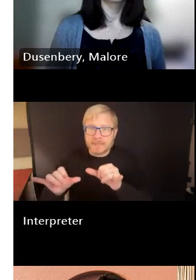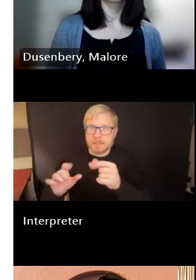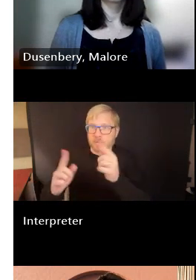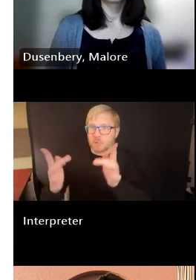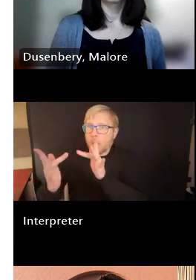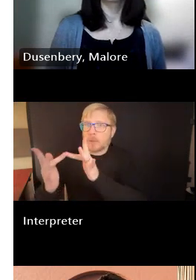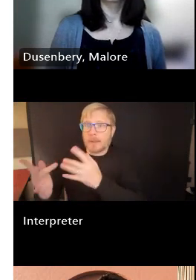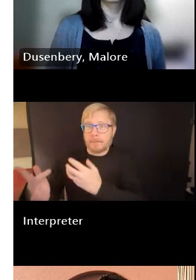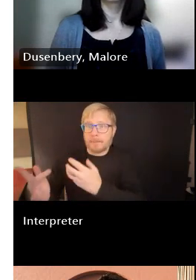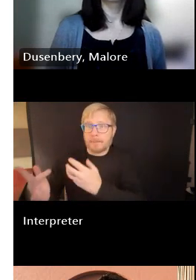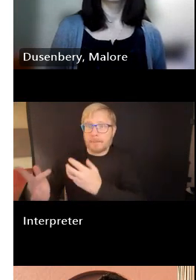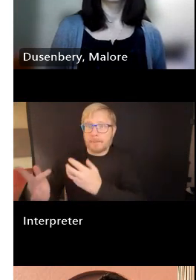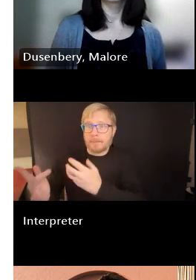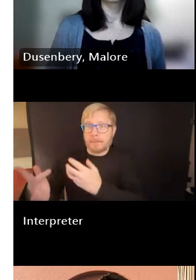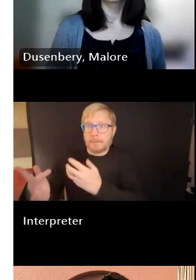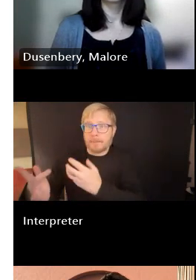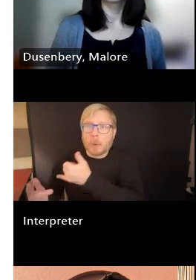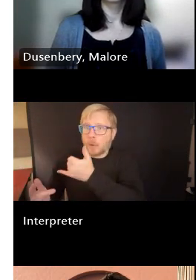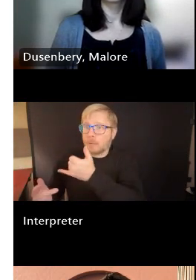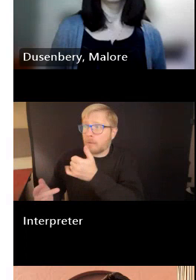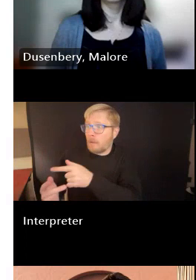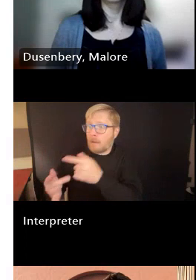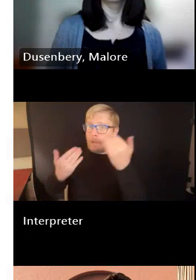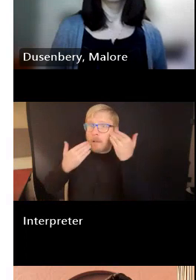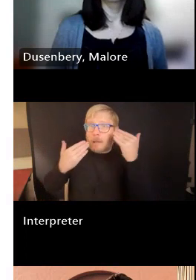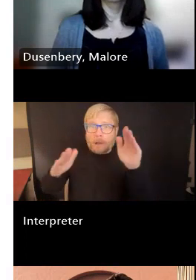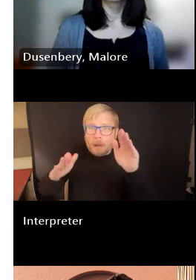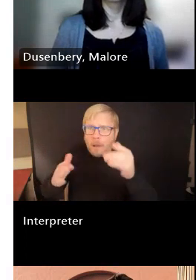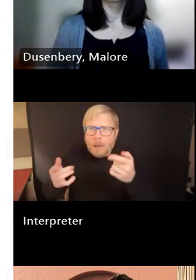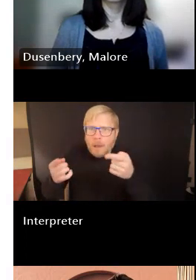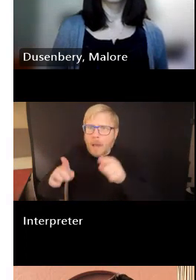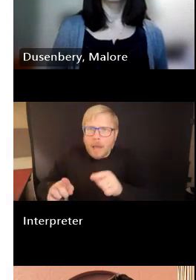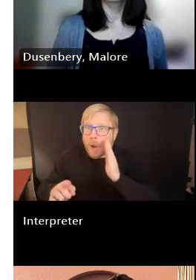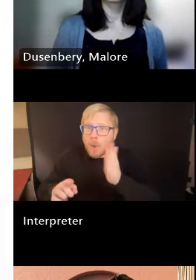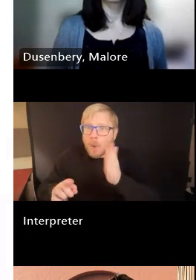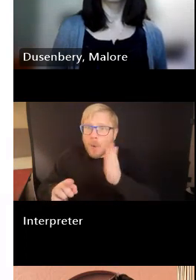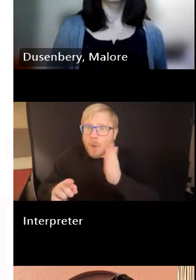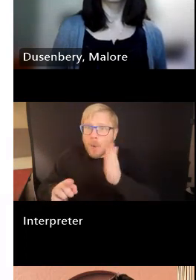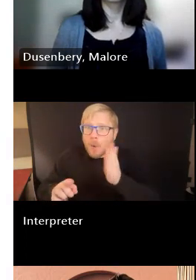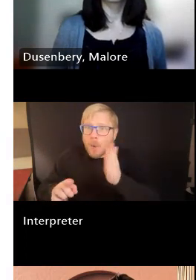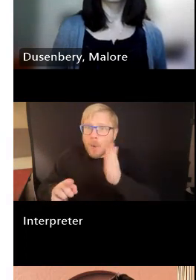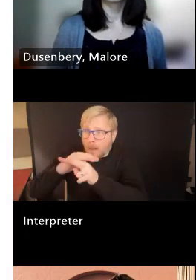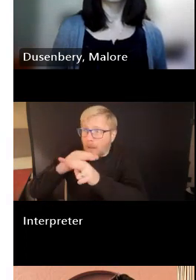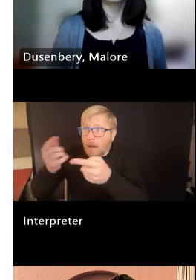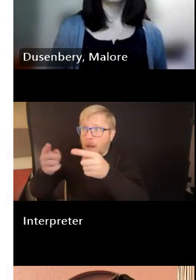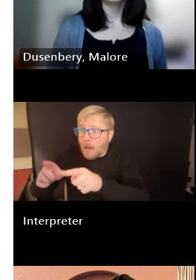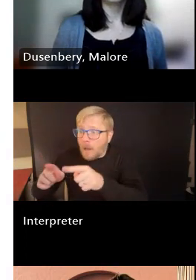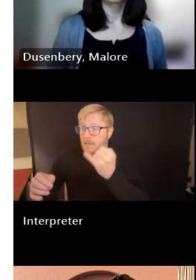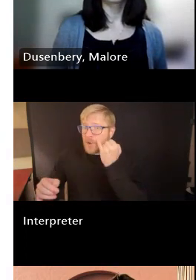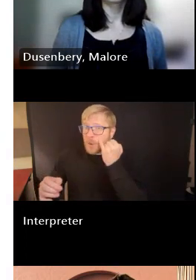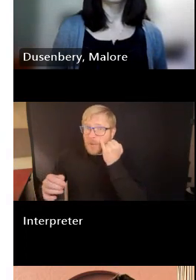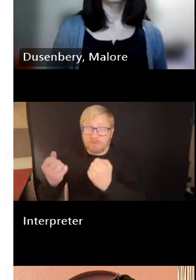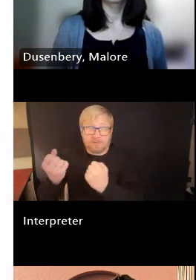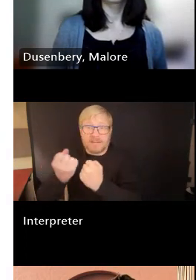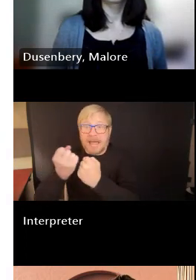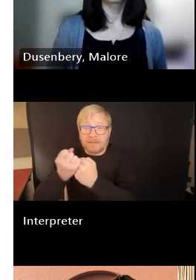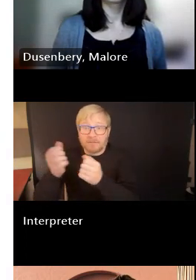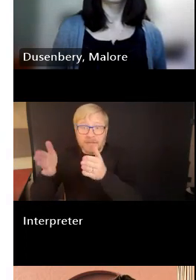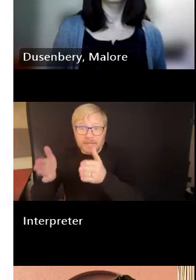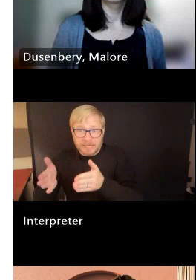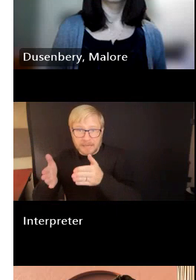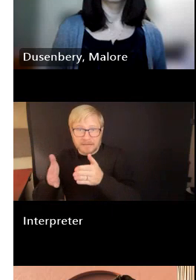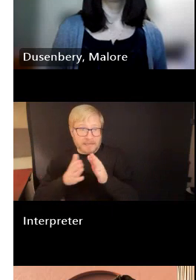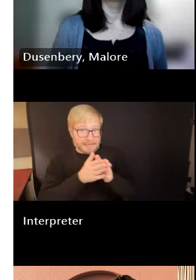that sometimes if they have an advocate who asks them and sets the expectations, but in some cases